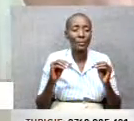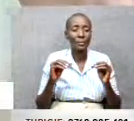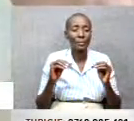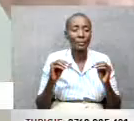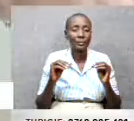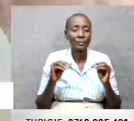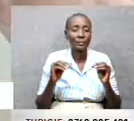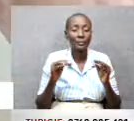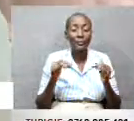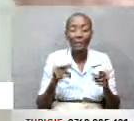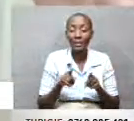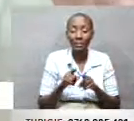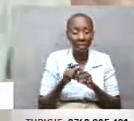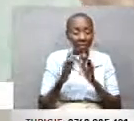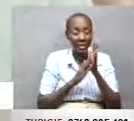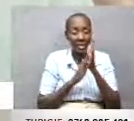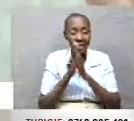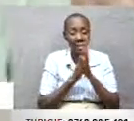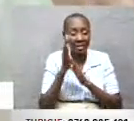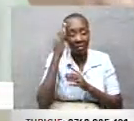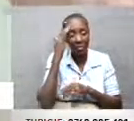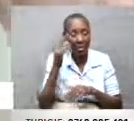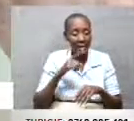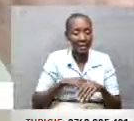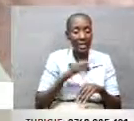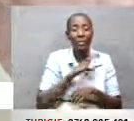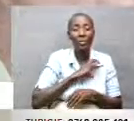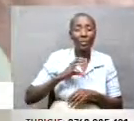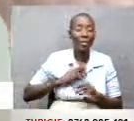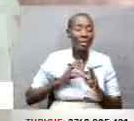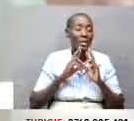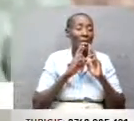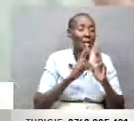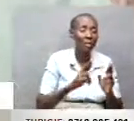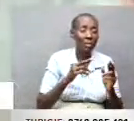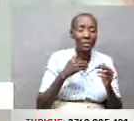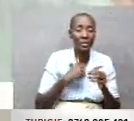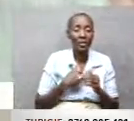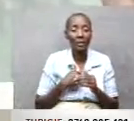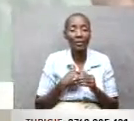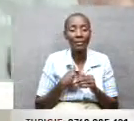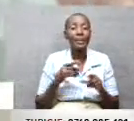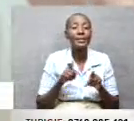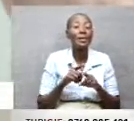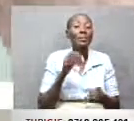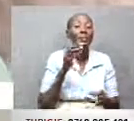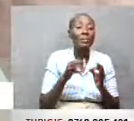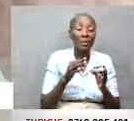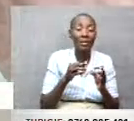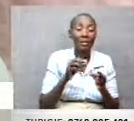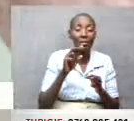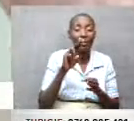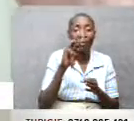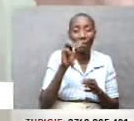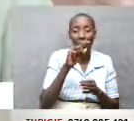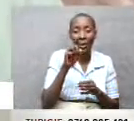And that would have also been interesting because by the time the task force produces its recommendations, even if UASI only went to six